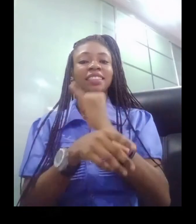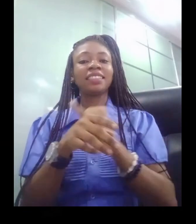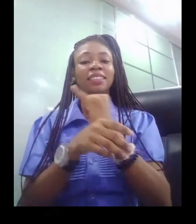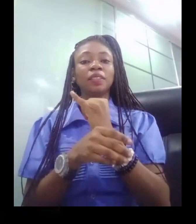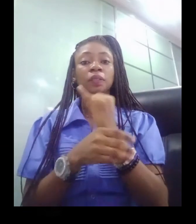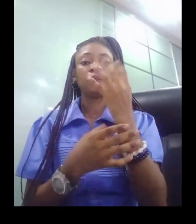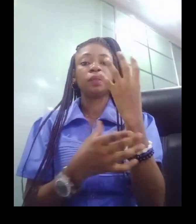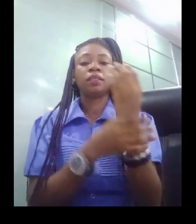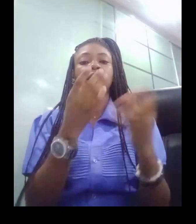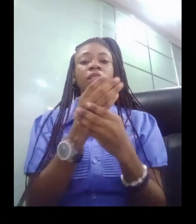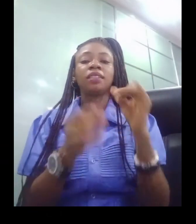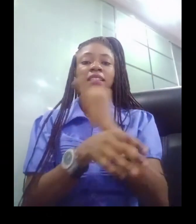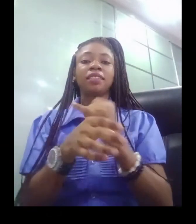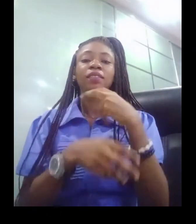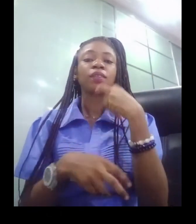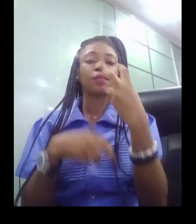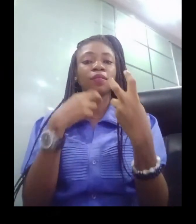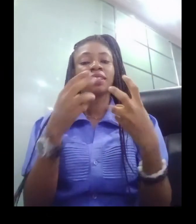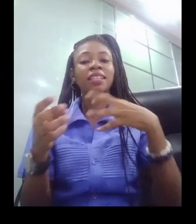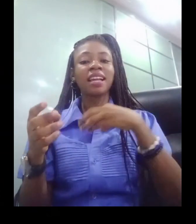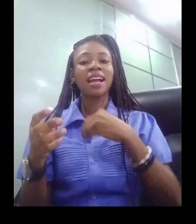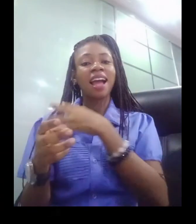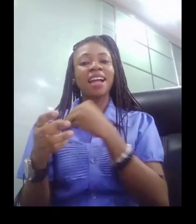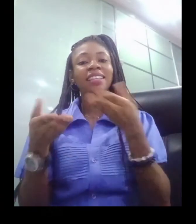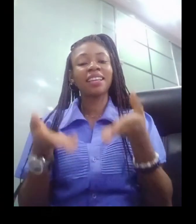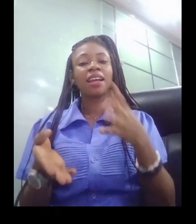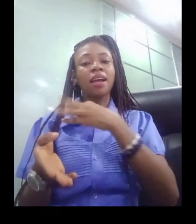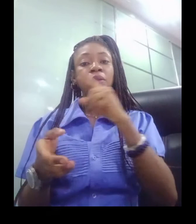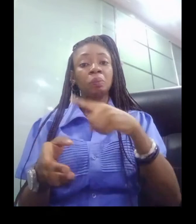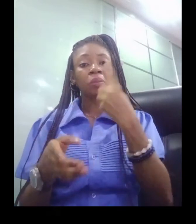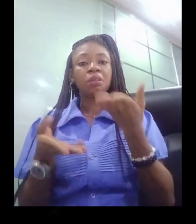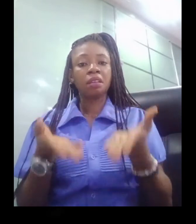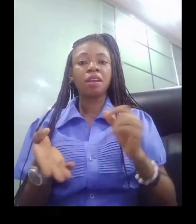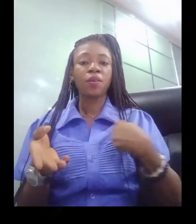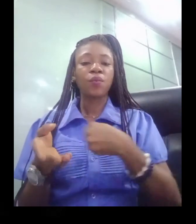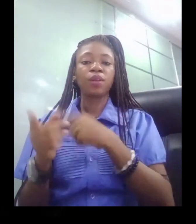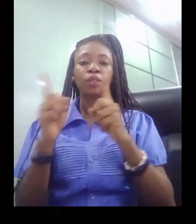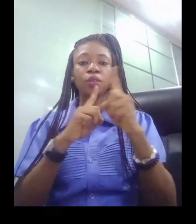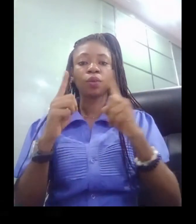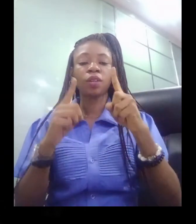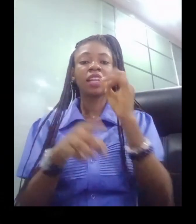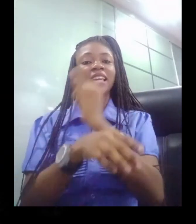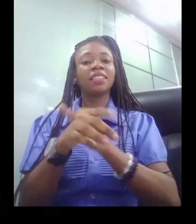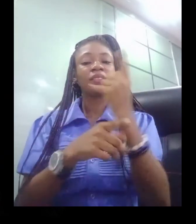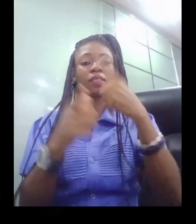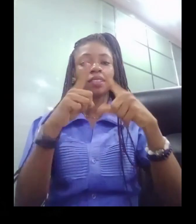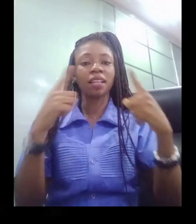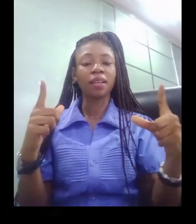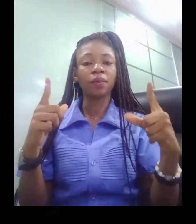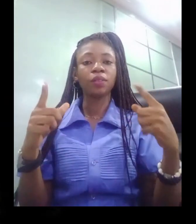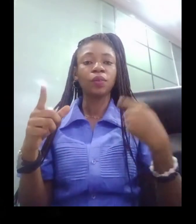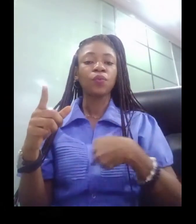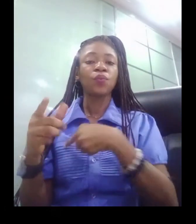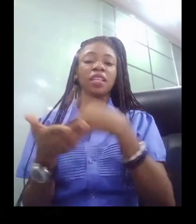the indigenous voices. And here, and only here, we talk indigenous sign languages.